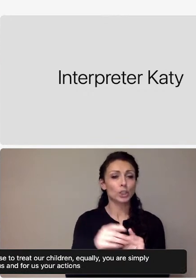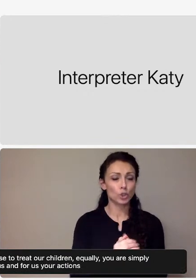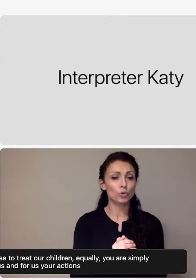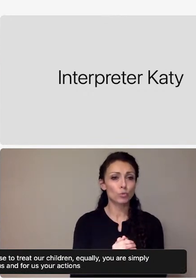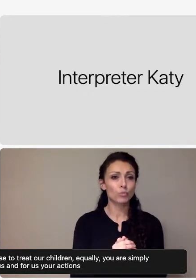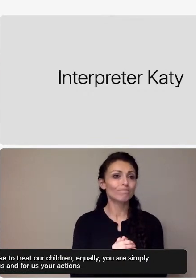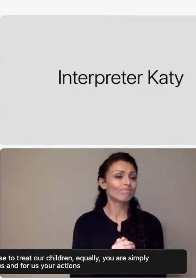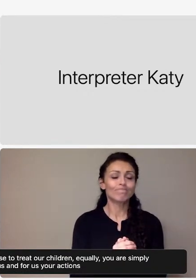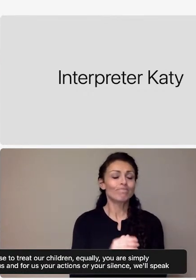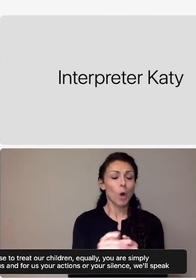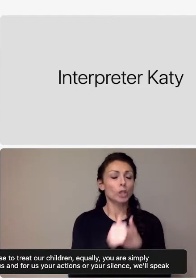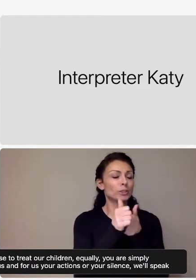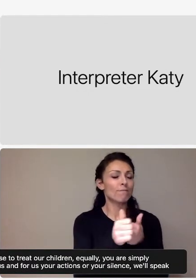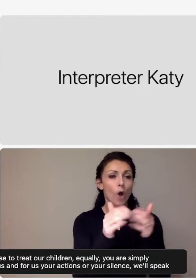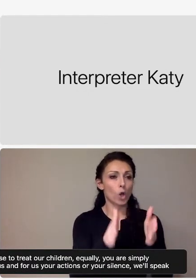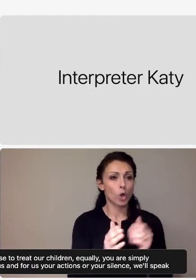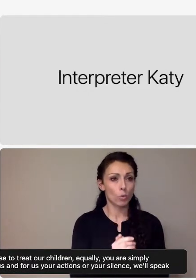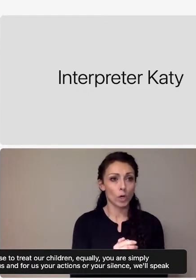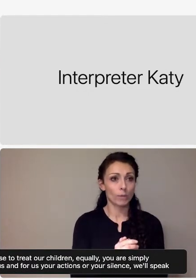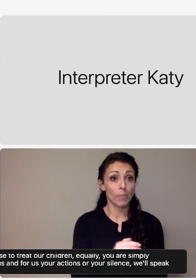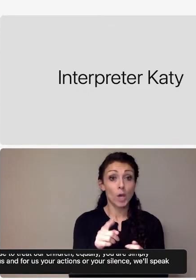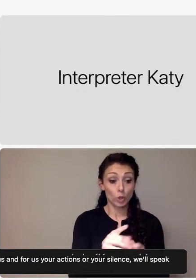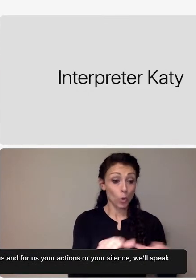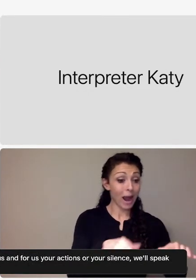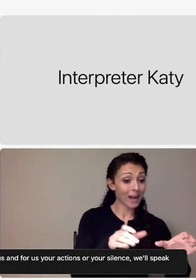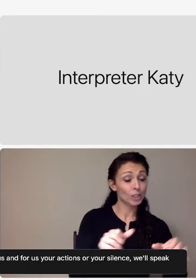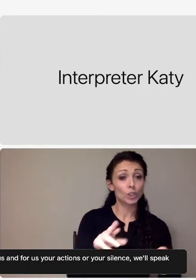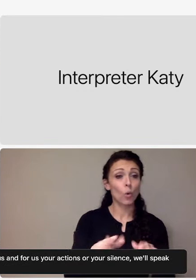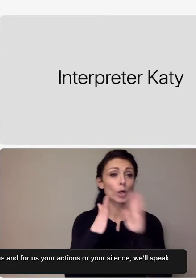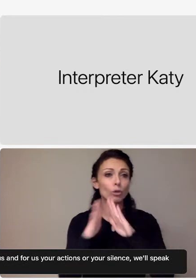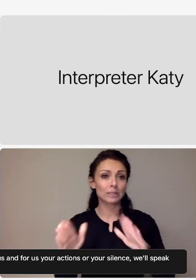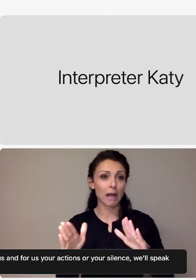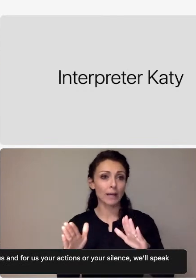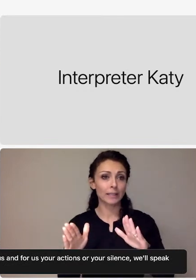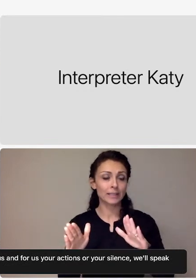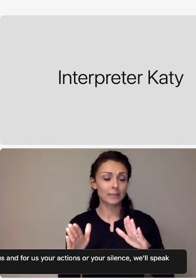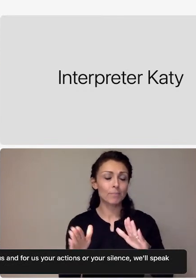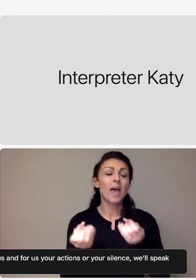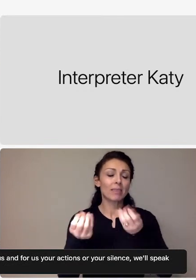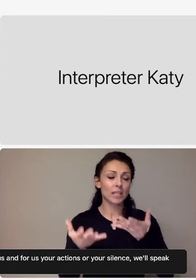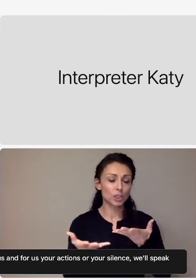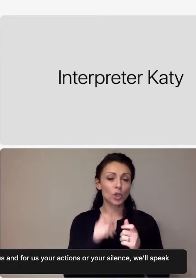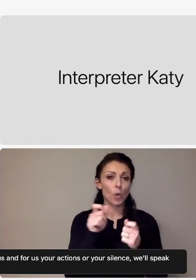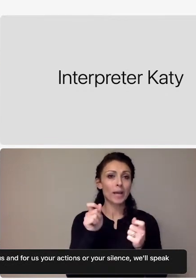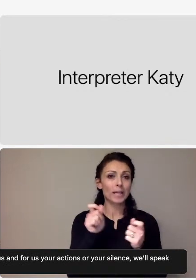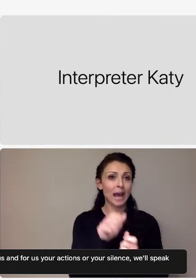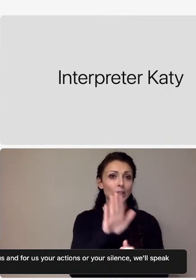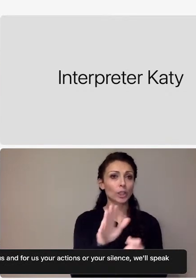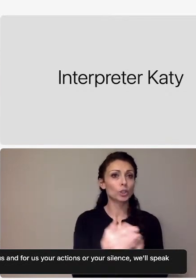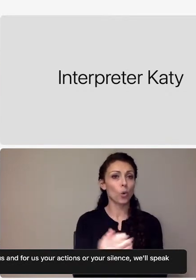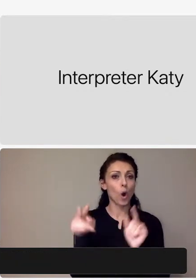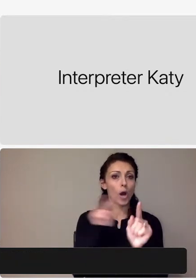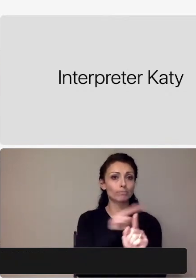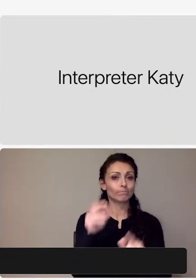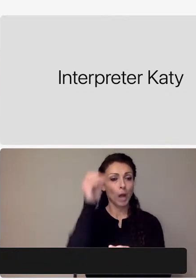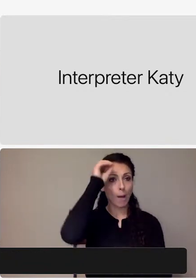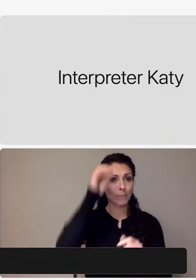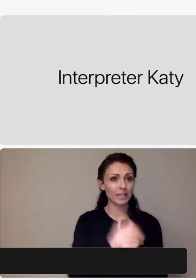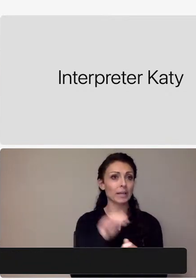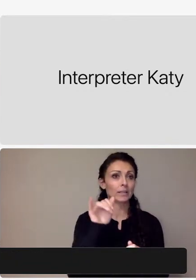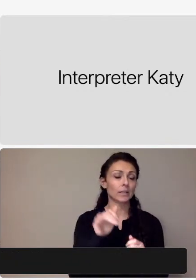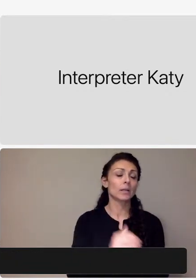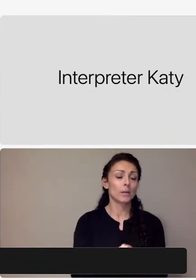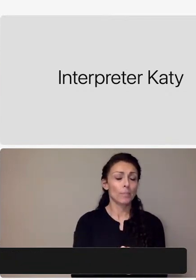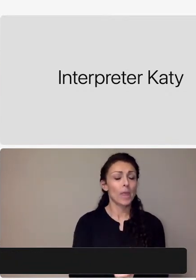will speak volumes what you choose tonight will let us know exactly where you stand thank you i sincerely hope you will make us